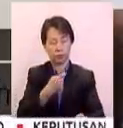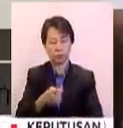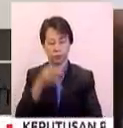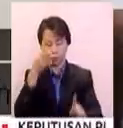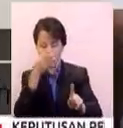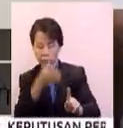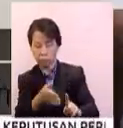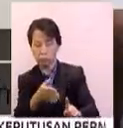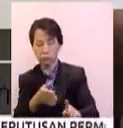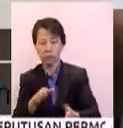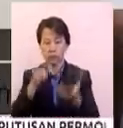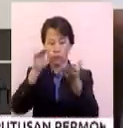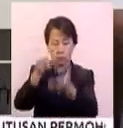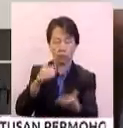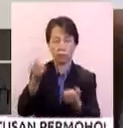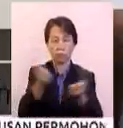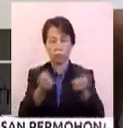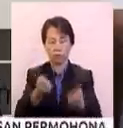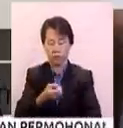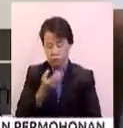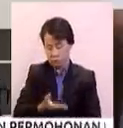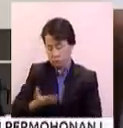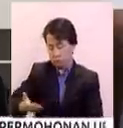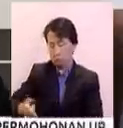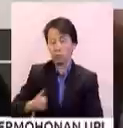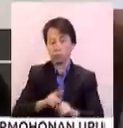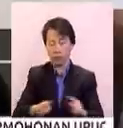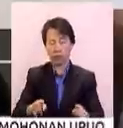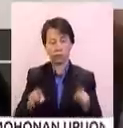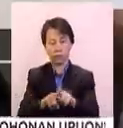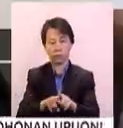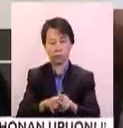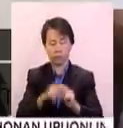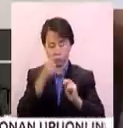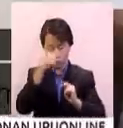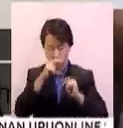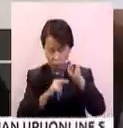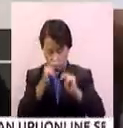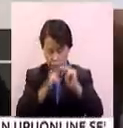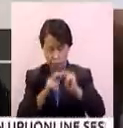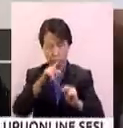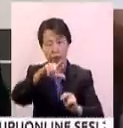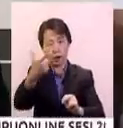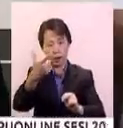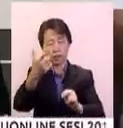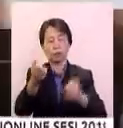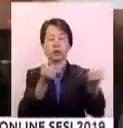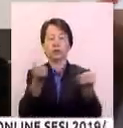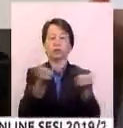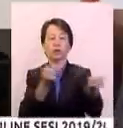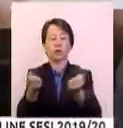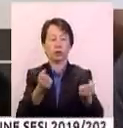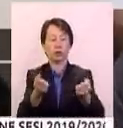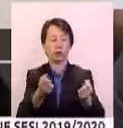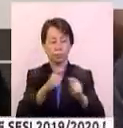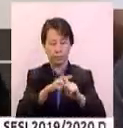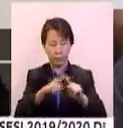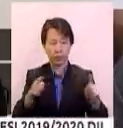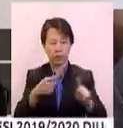perspective of providing automotive components, but perhaps to build another car, but